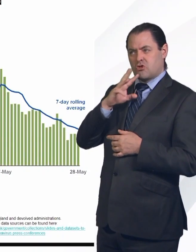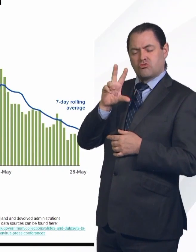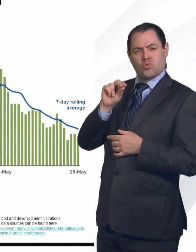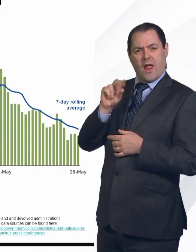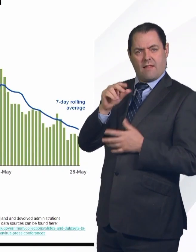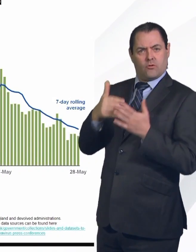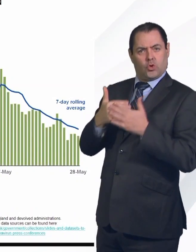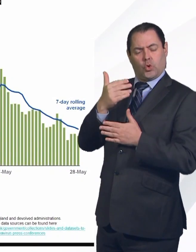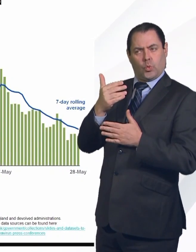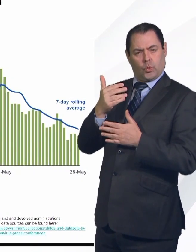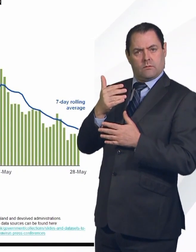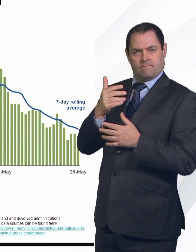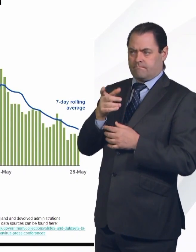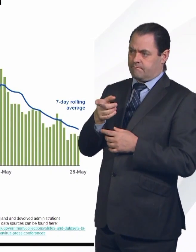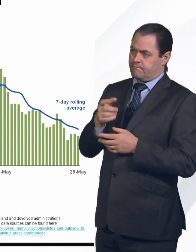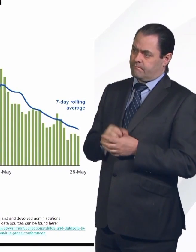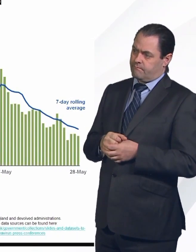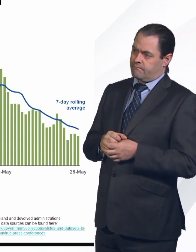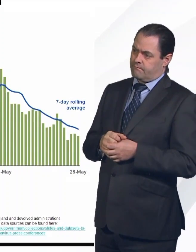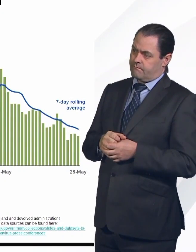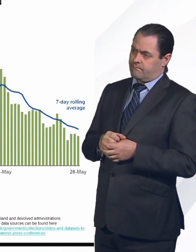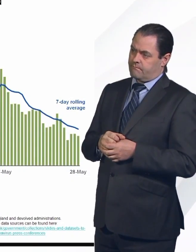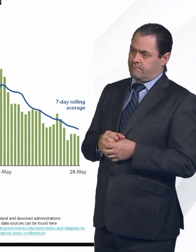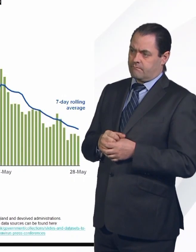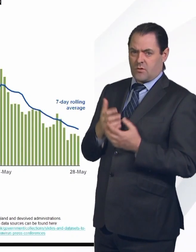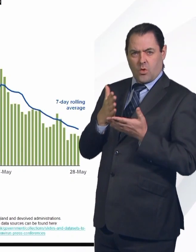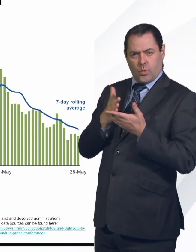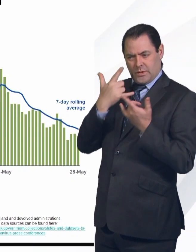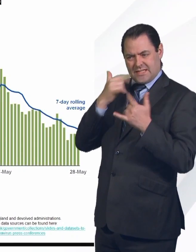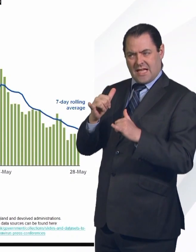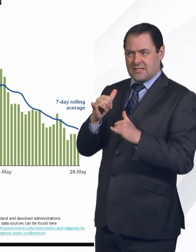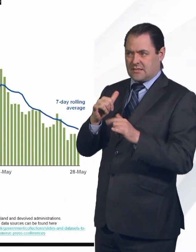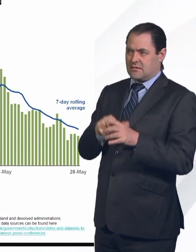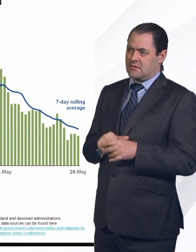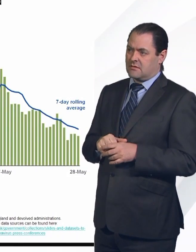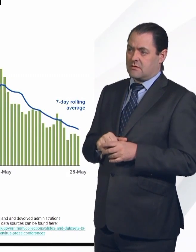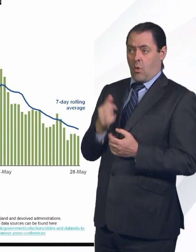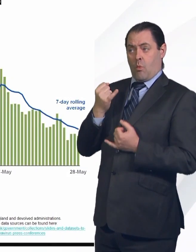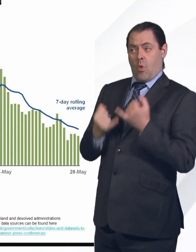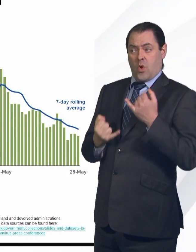2,312 new cases were confirmed with a positive test. That's down from a peak of